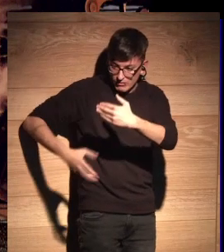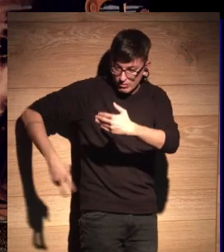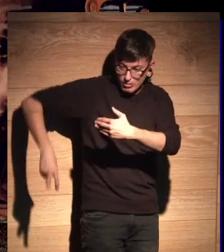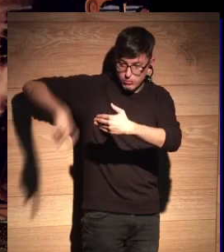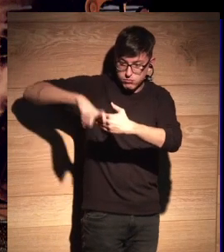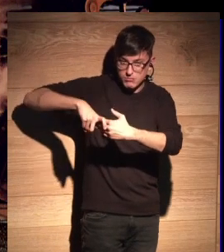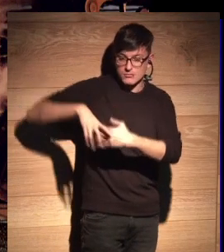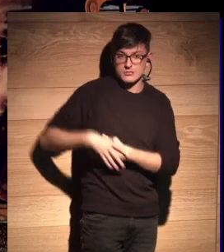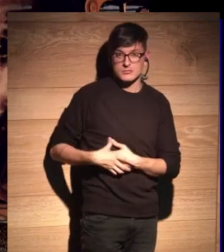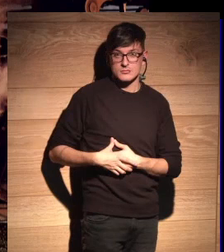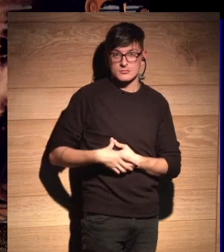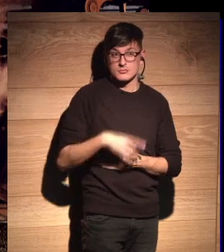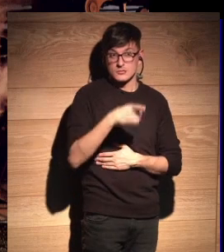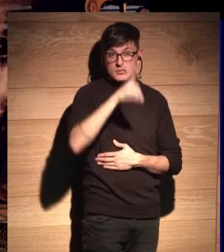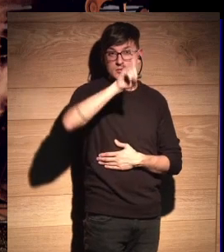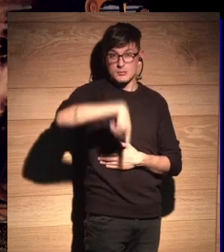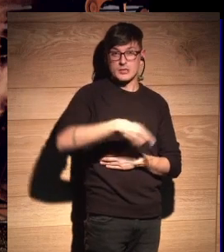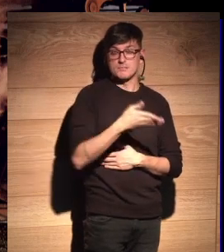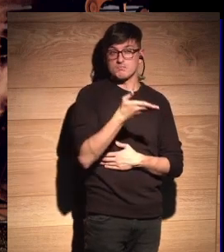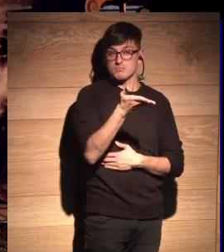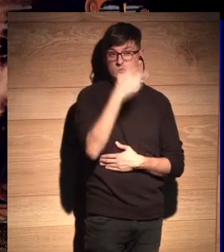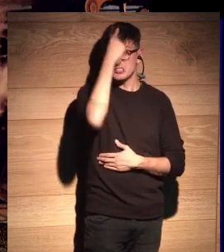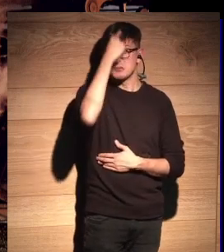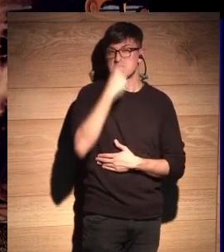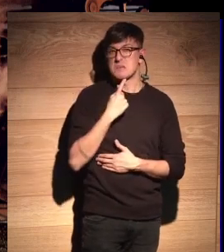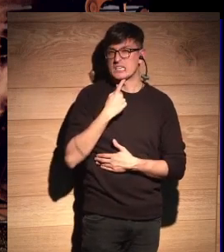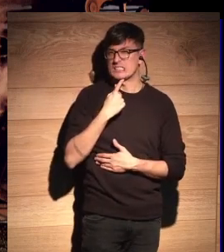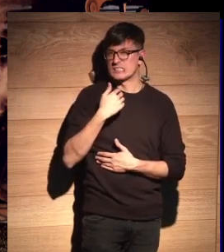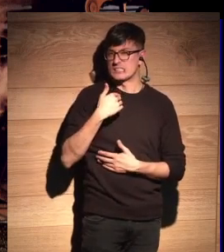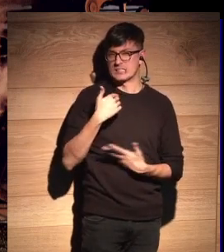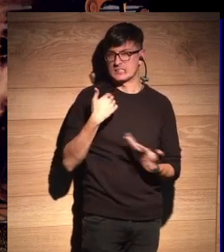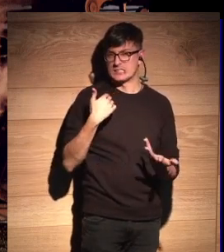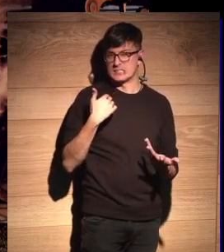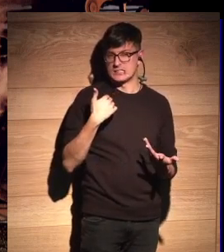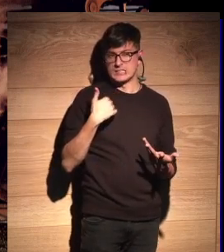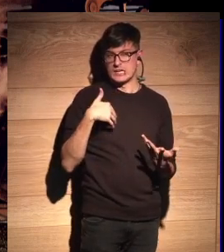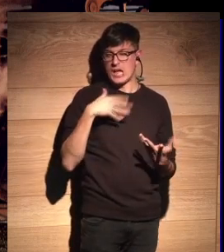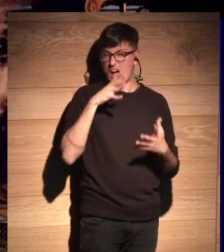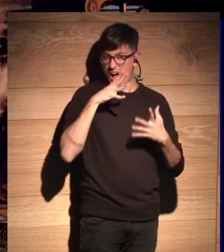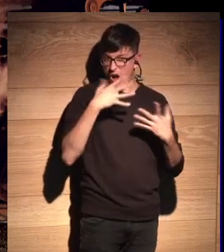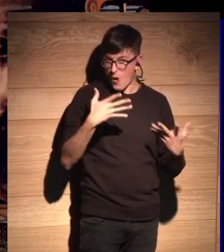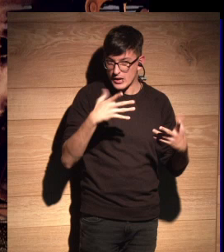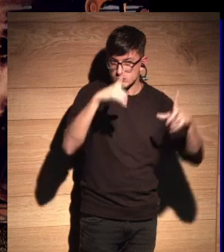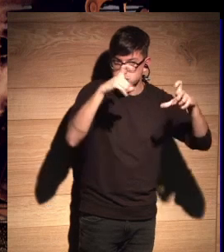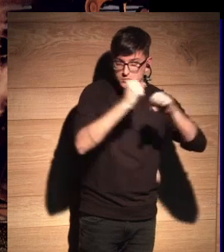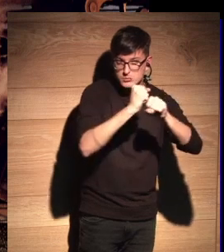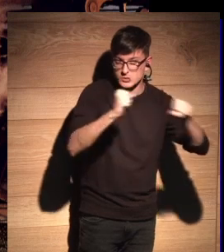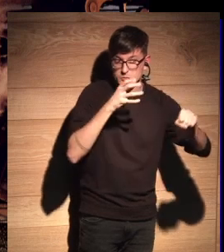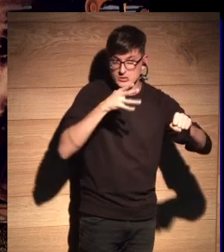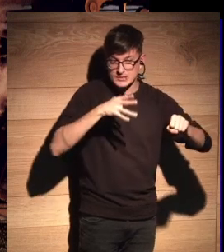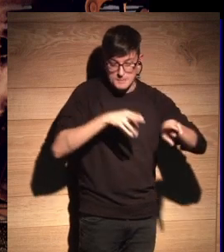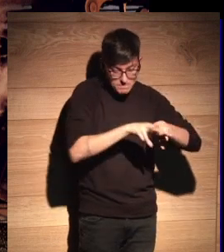also a picture which will never be taken again because that track has been ripped out of the